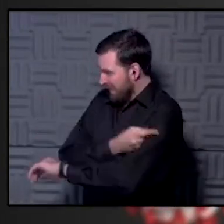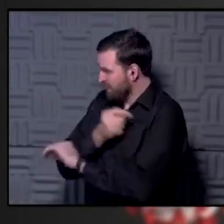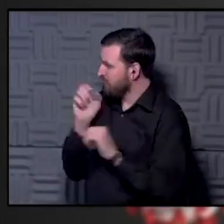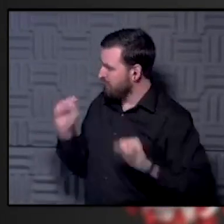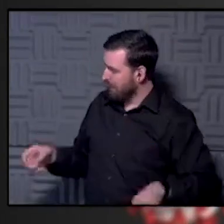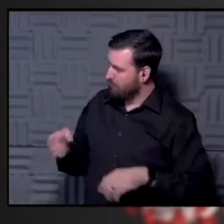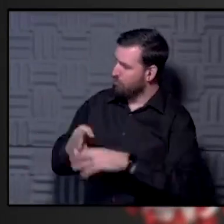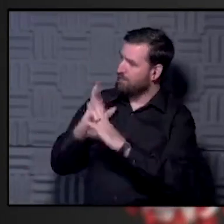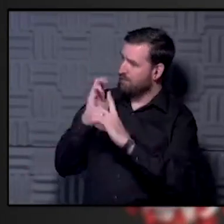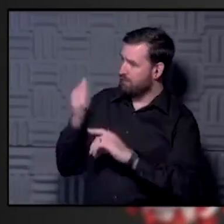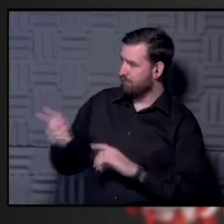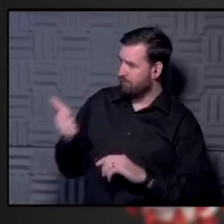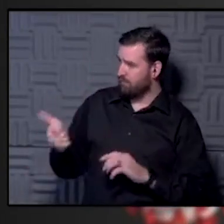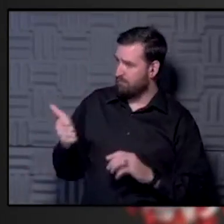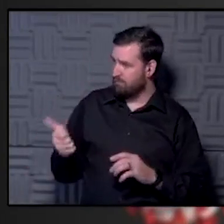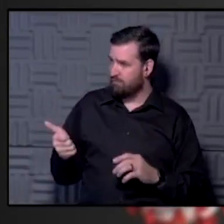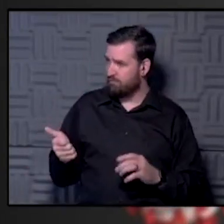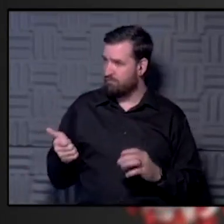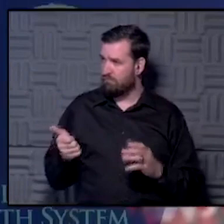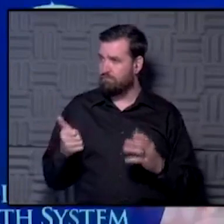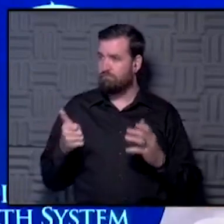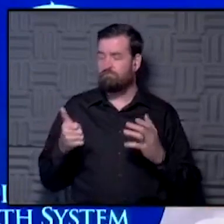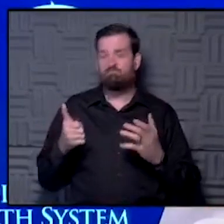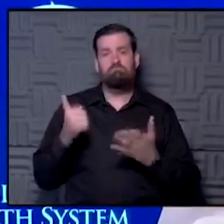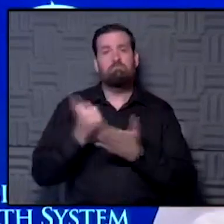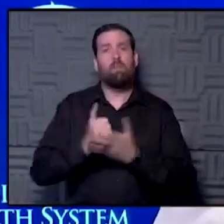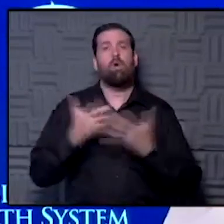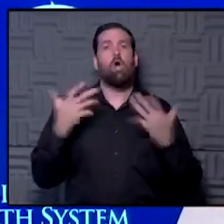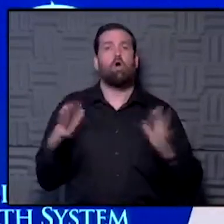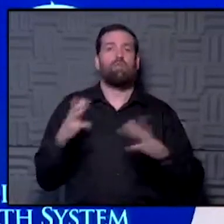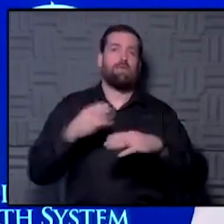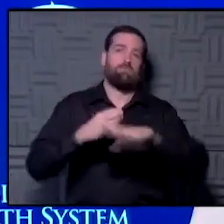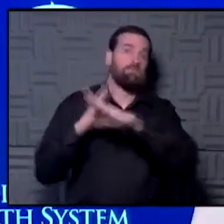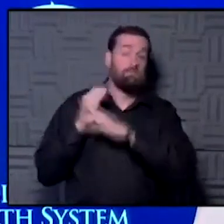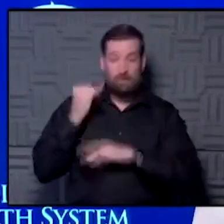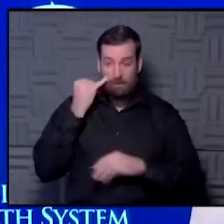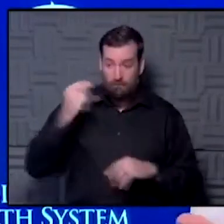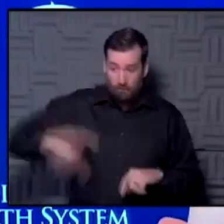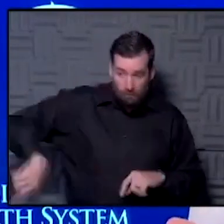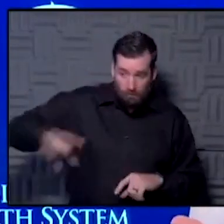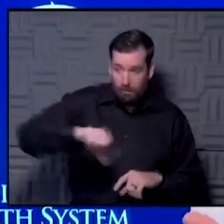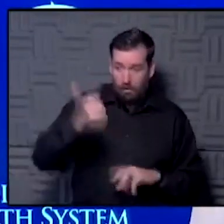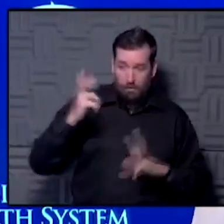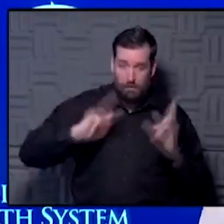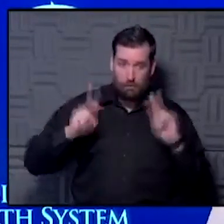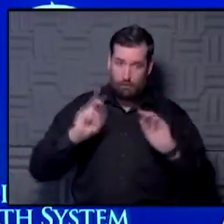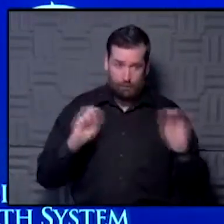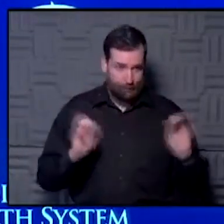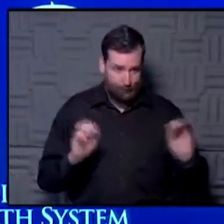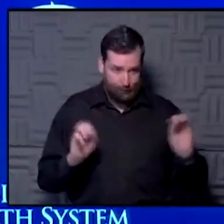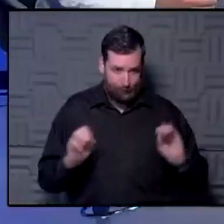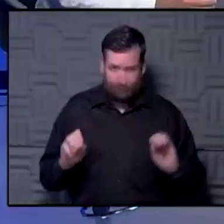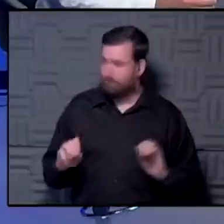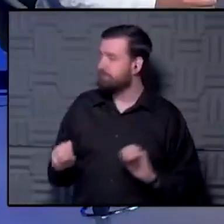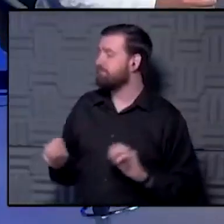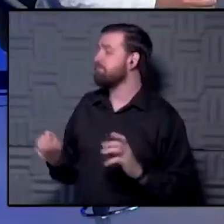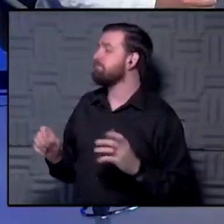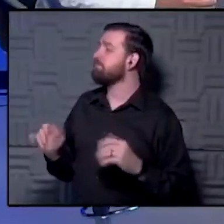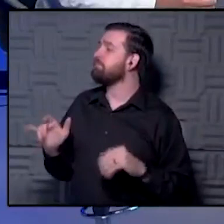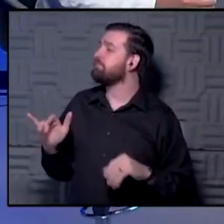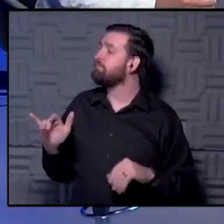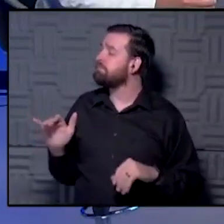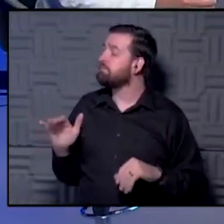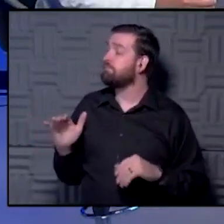to you because they can help you already mount an antibody response, and even if somebody else doesn't take it, it should help you still. Well, I think that